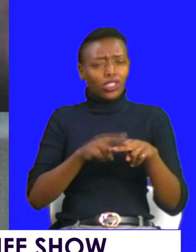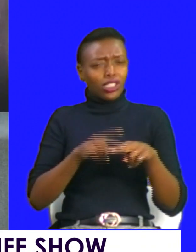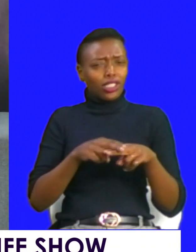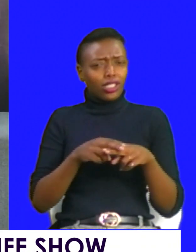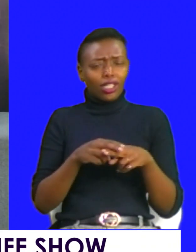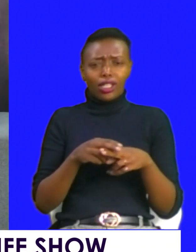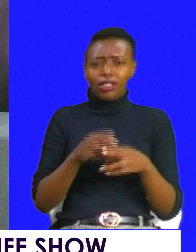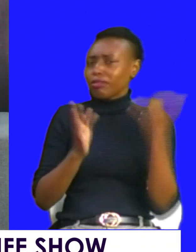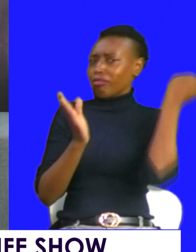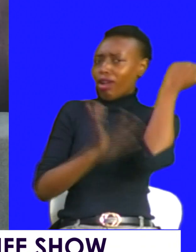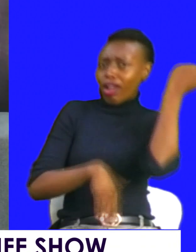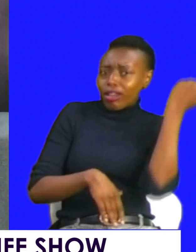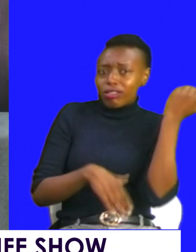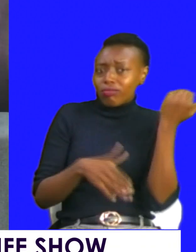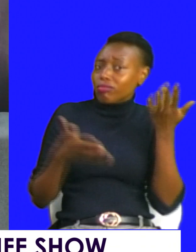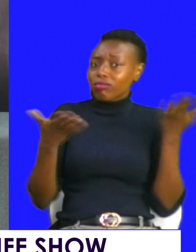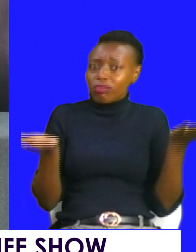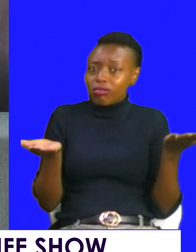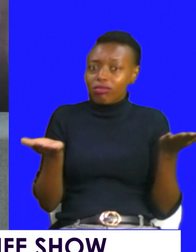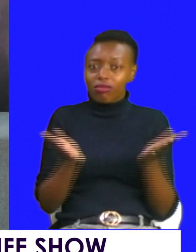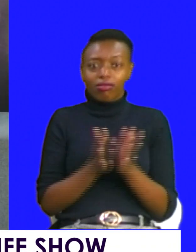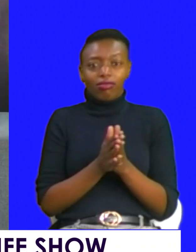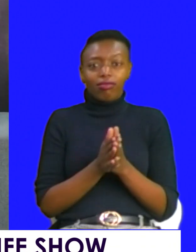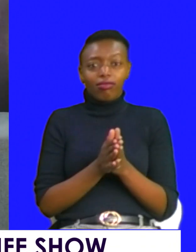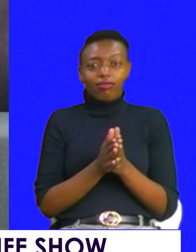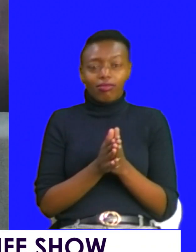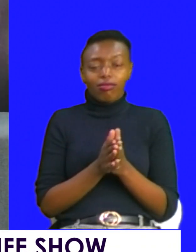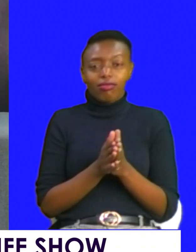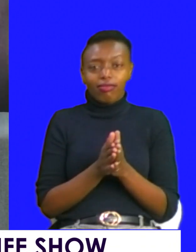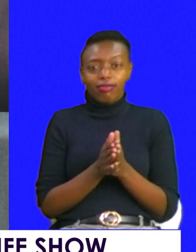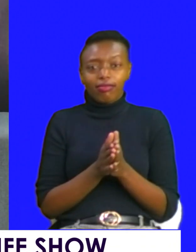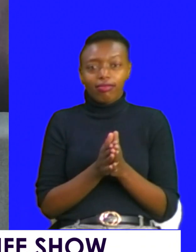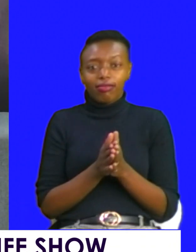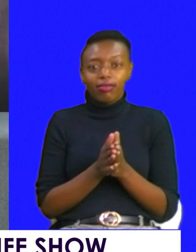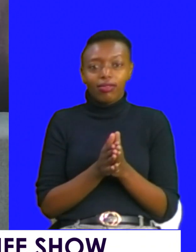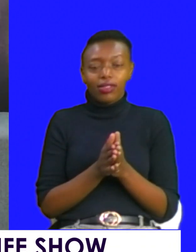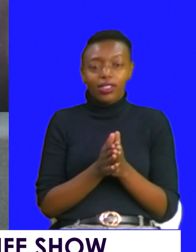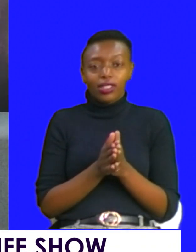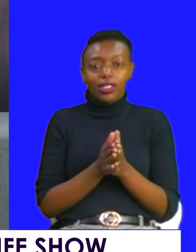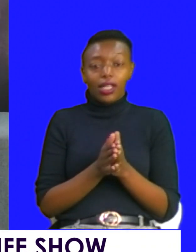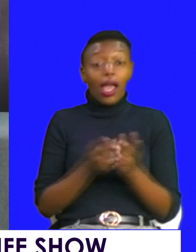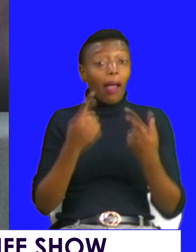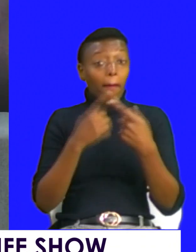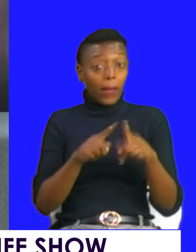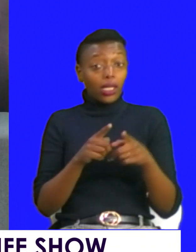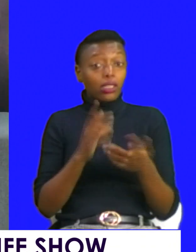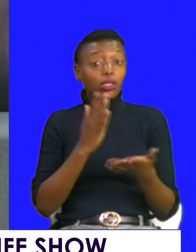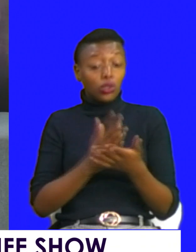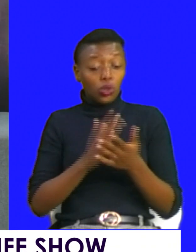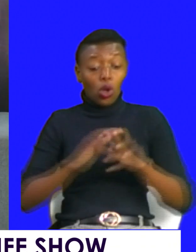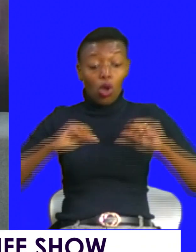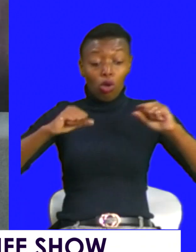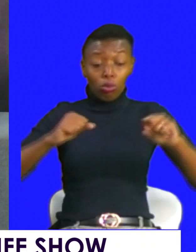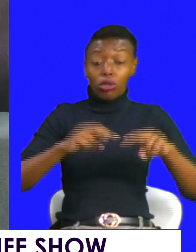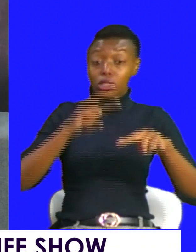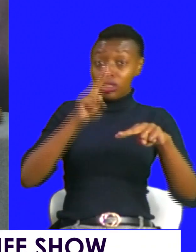disposition? I know, Jonah, you're finding it funny. There is a way managers sit. Are you serious? Yes,